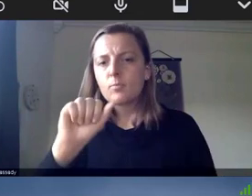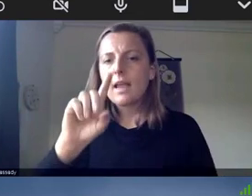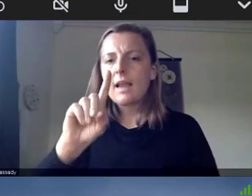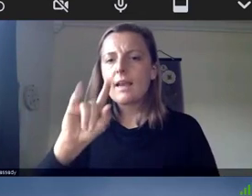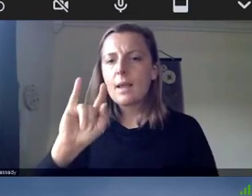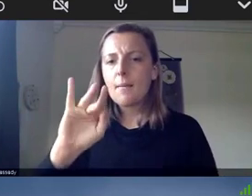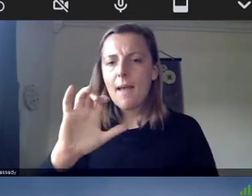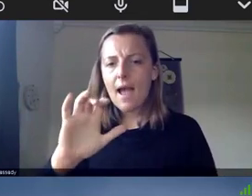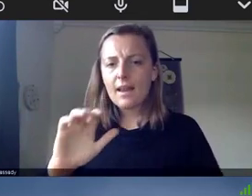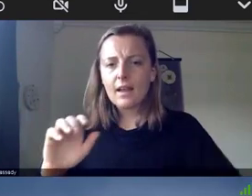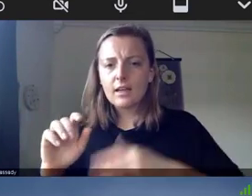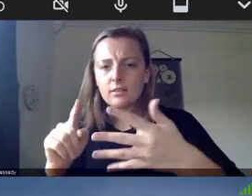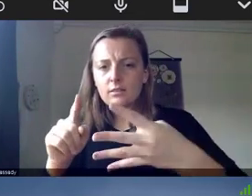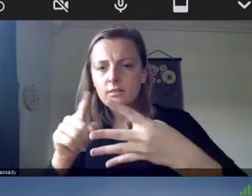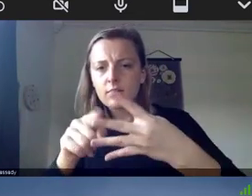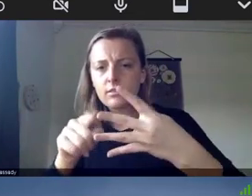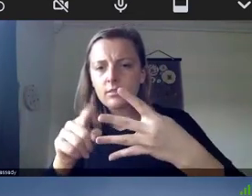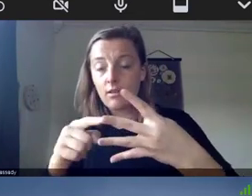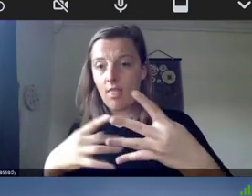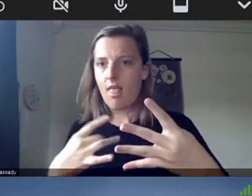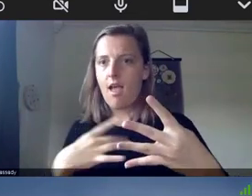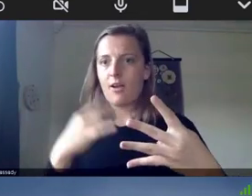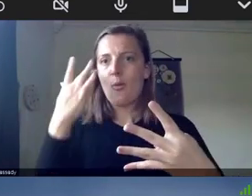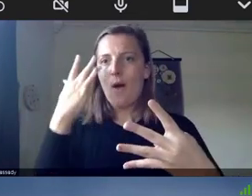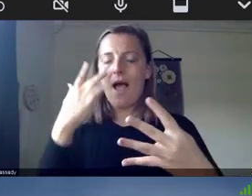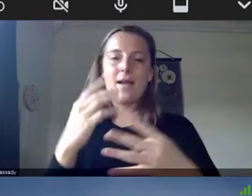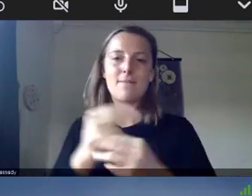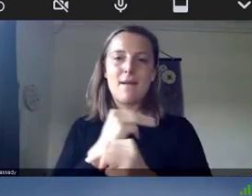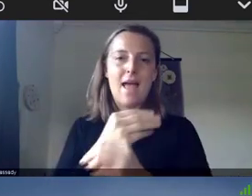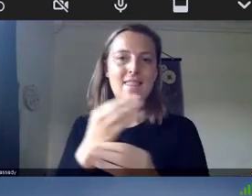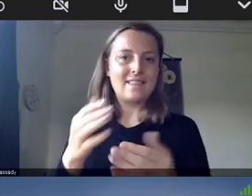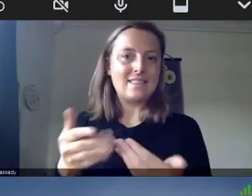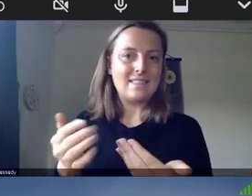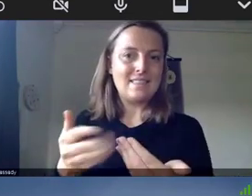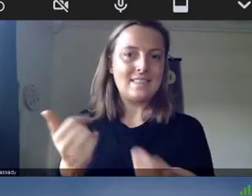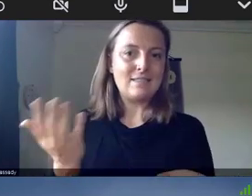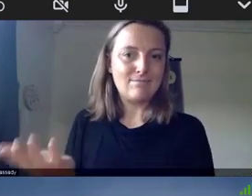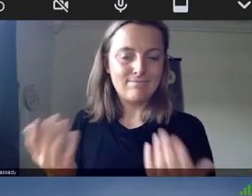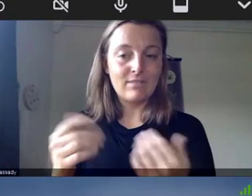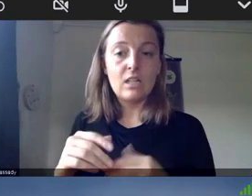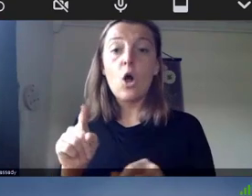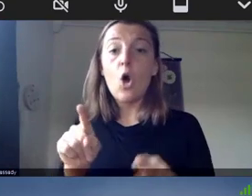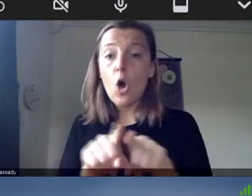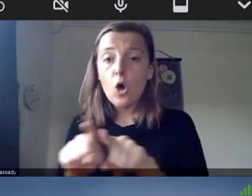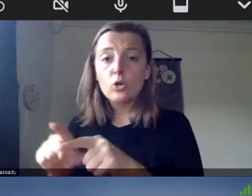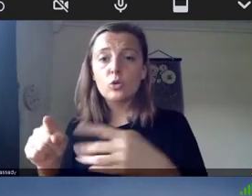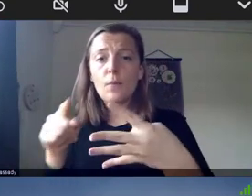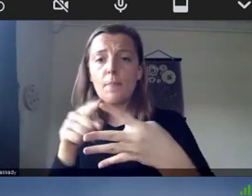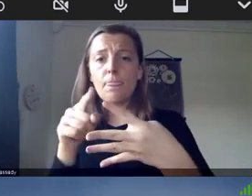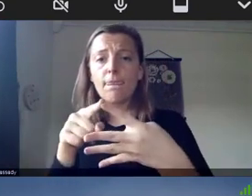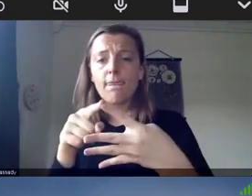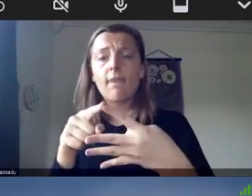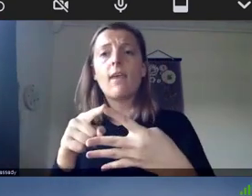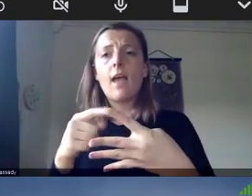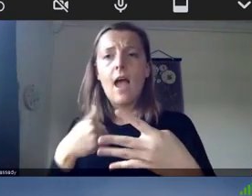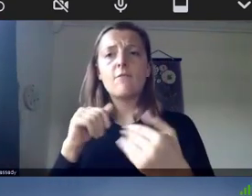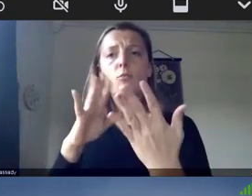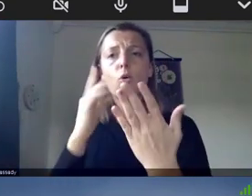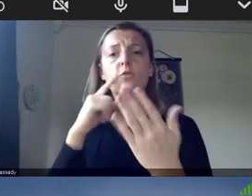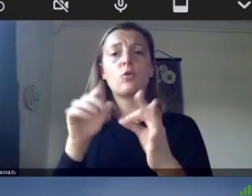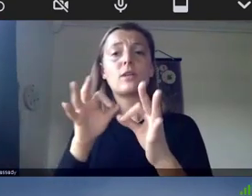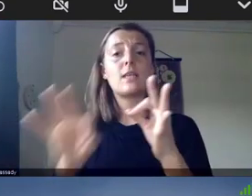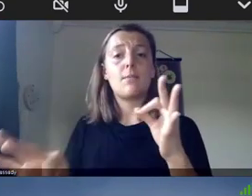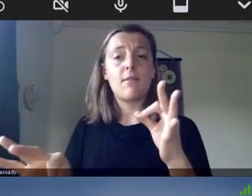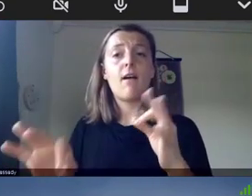So we have a way to simplify when we have a case where there's convection at the tip. And that's we model